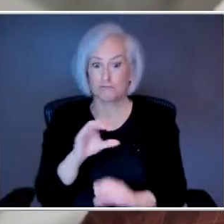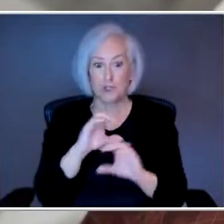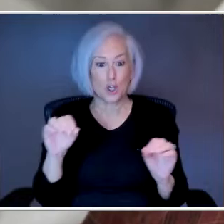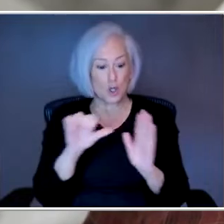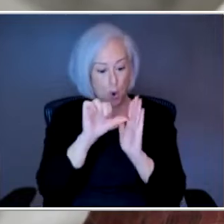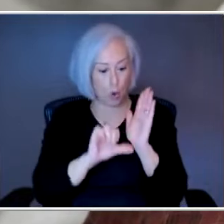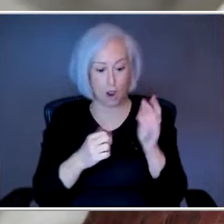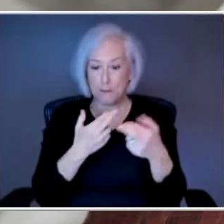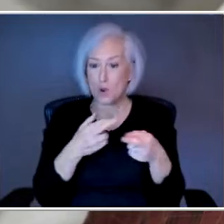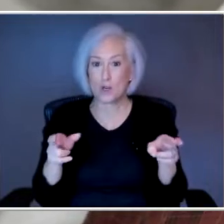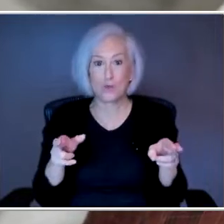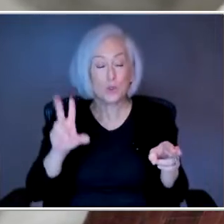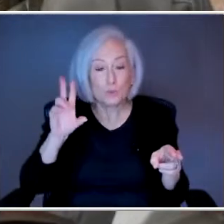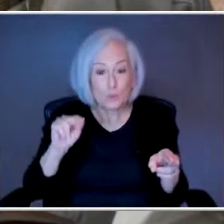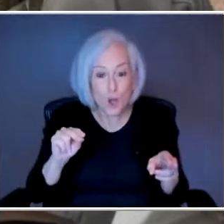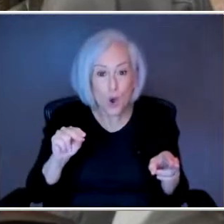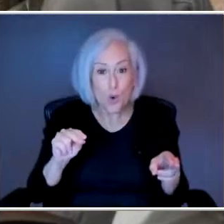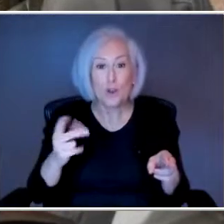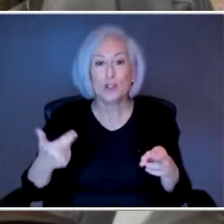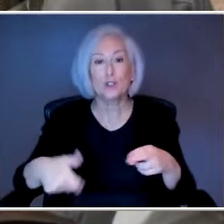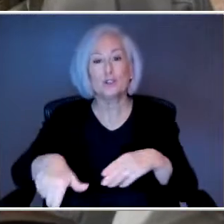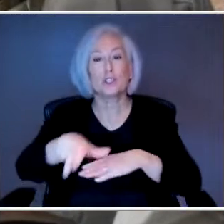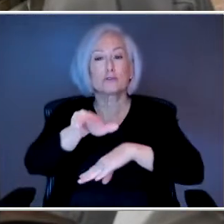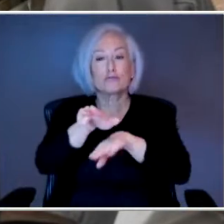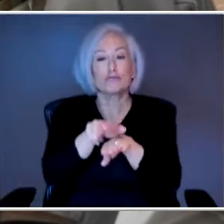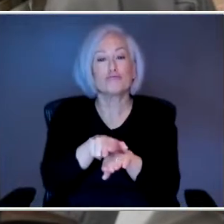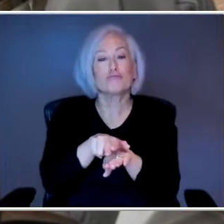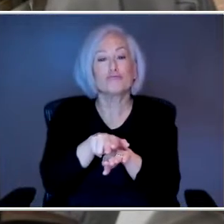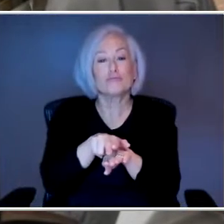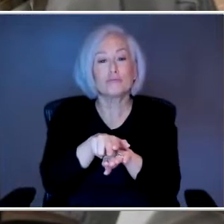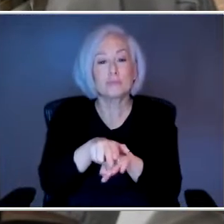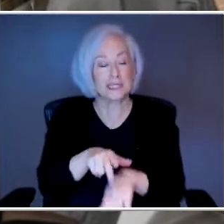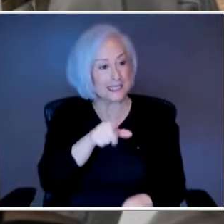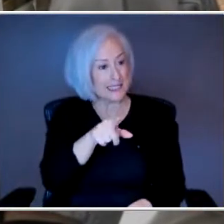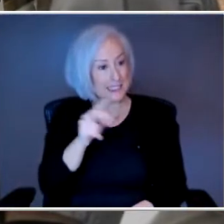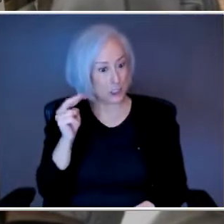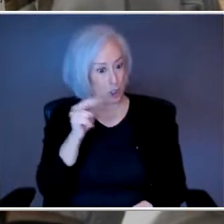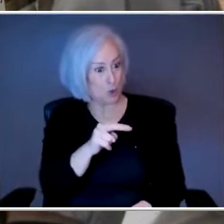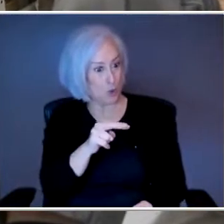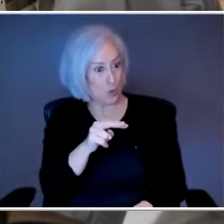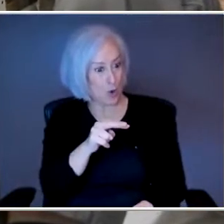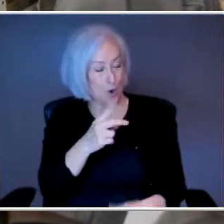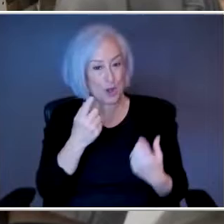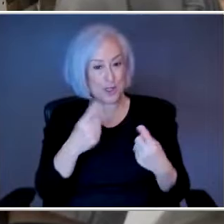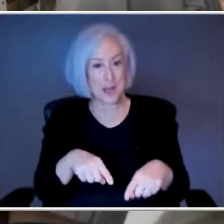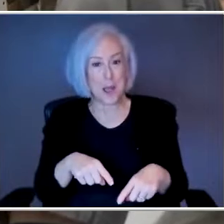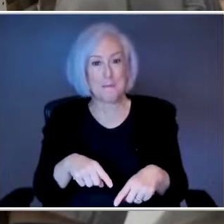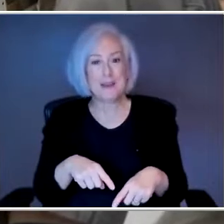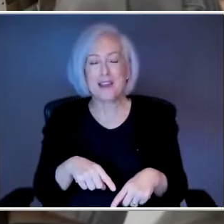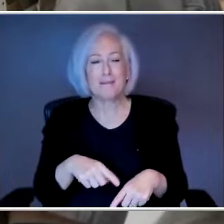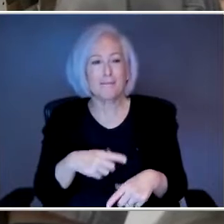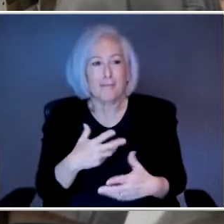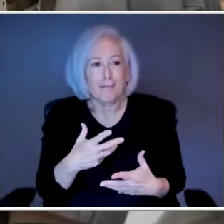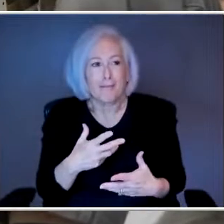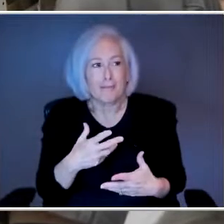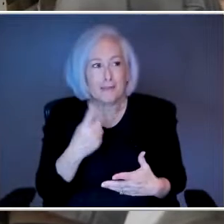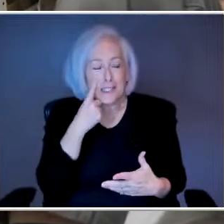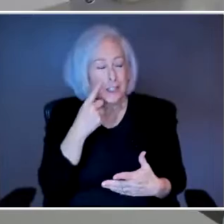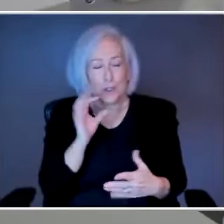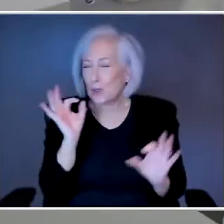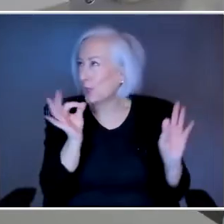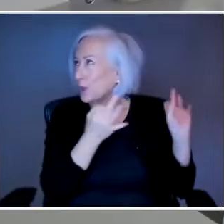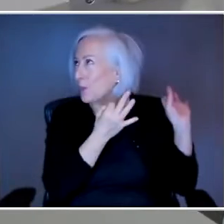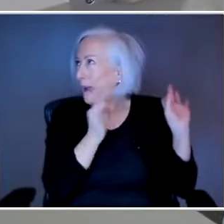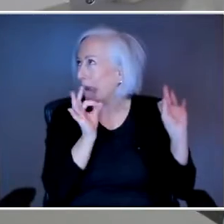and you're sitting there. Lauren, did you watch Dr. Jaley while he did his work? I could see you looking. What was that like? Did you have to look away, or were you all